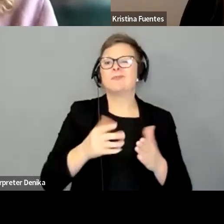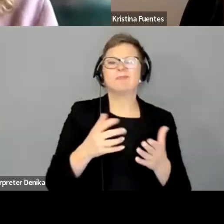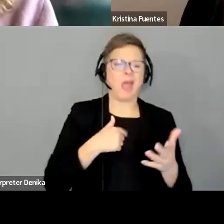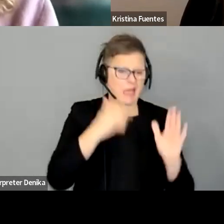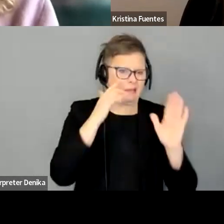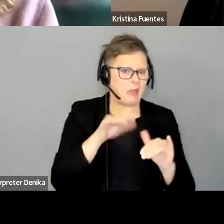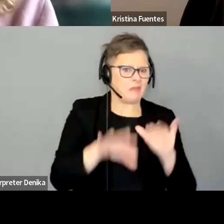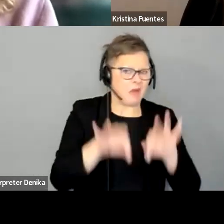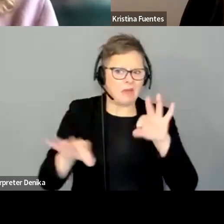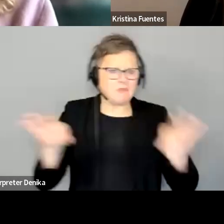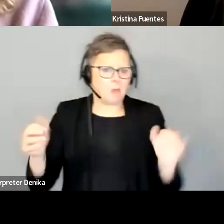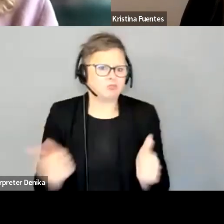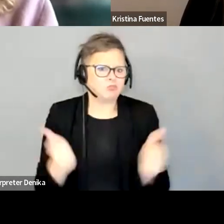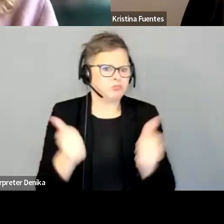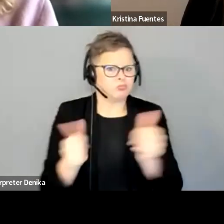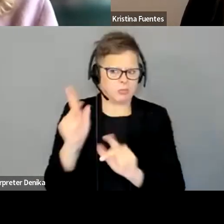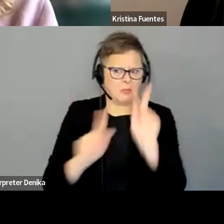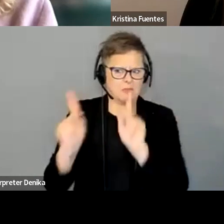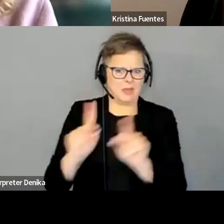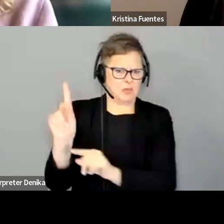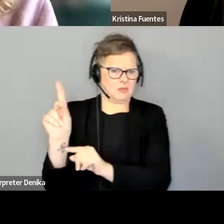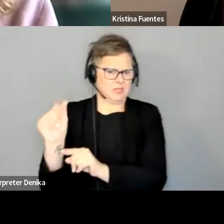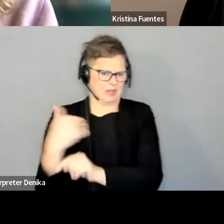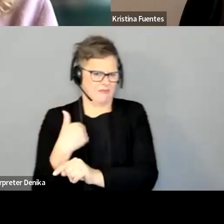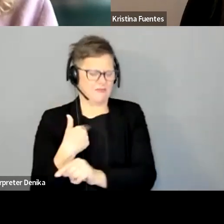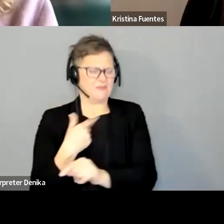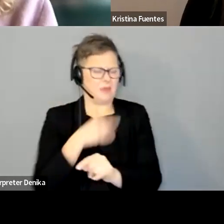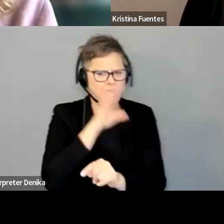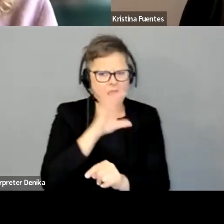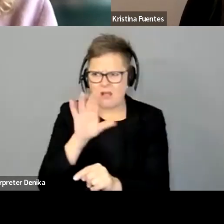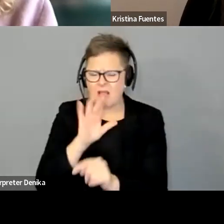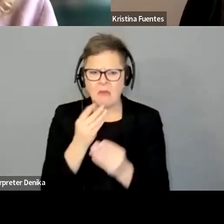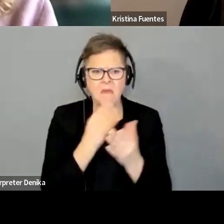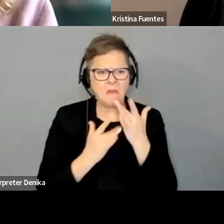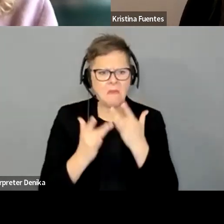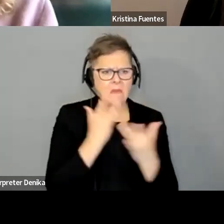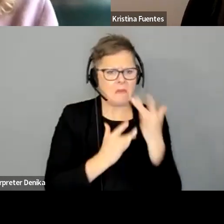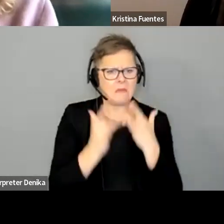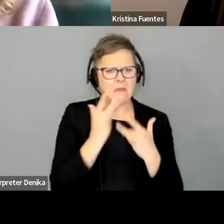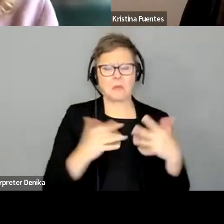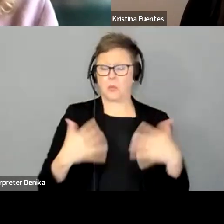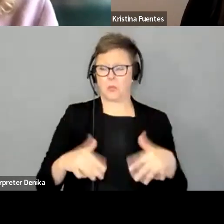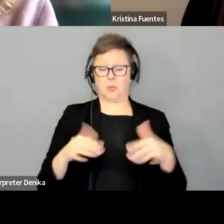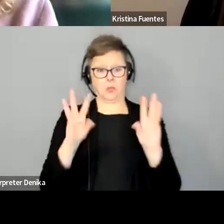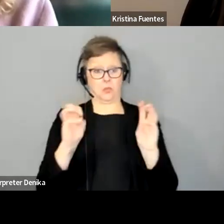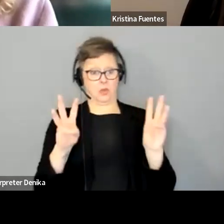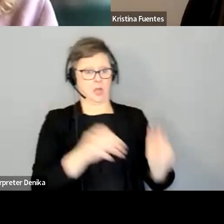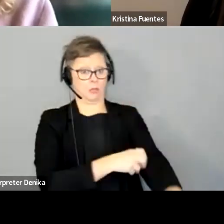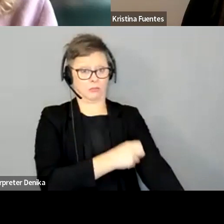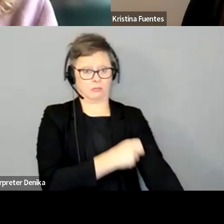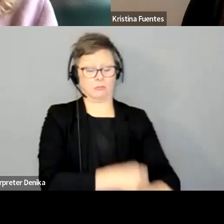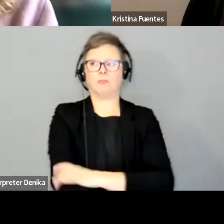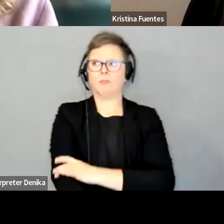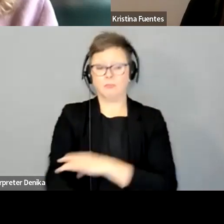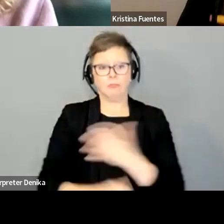the lived experiences of people with different disabilities during the pandemic. So it's good to see that the